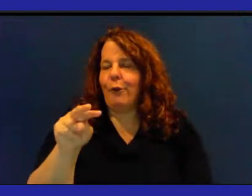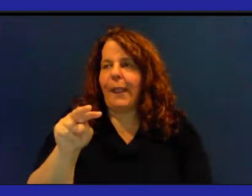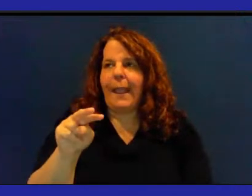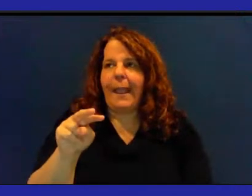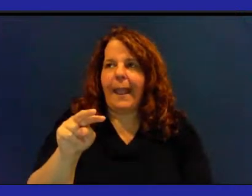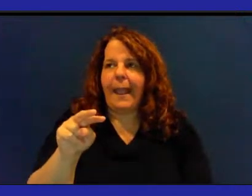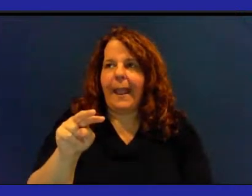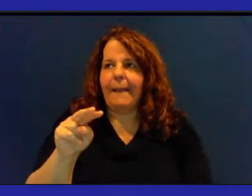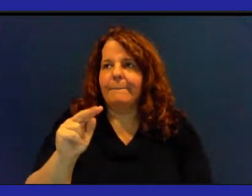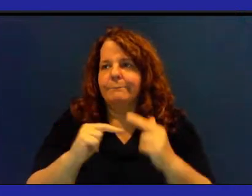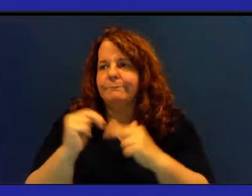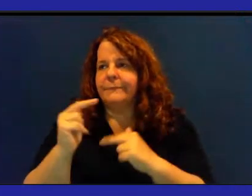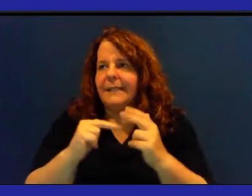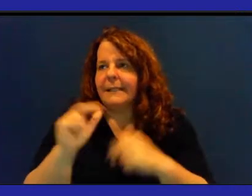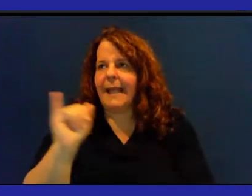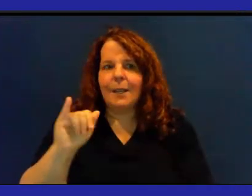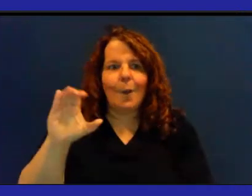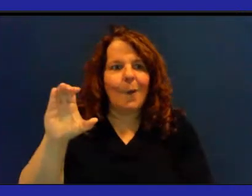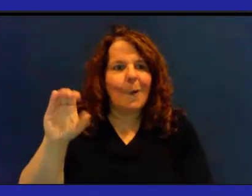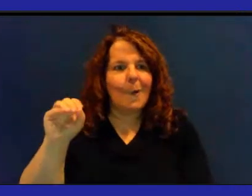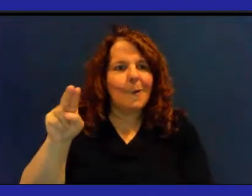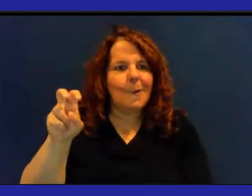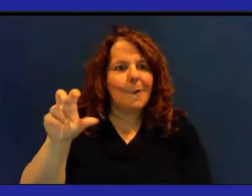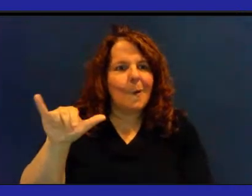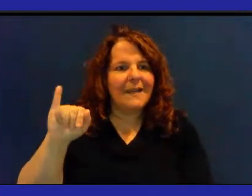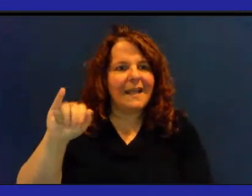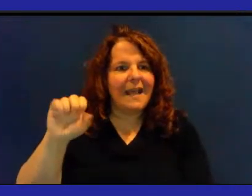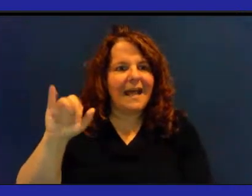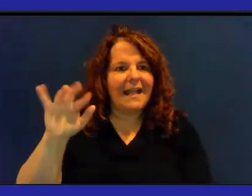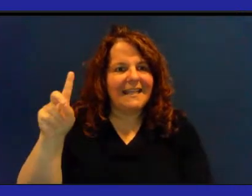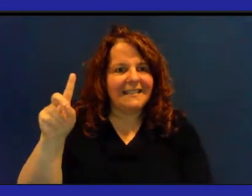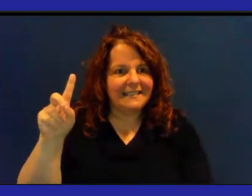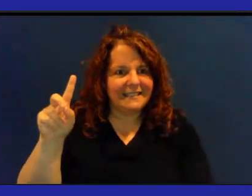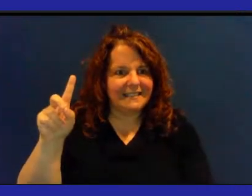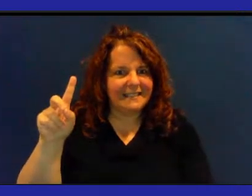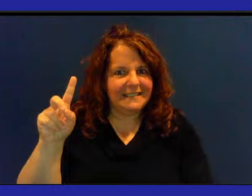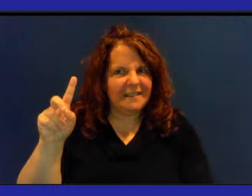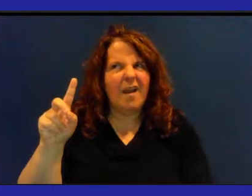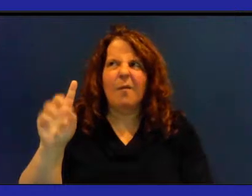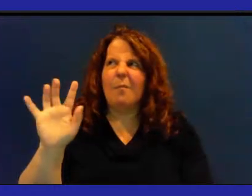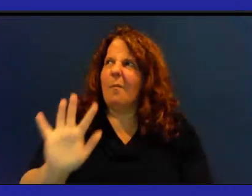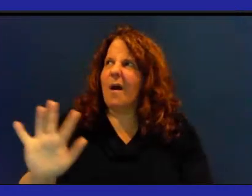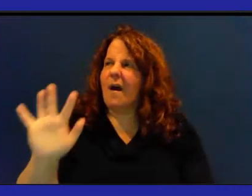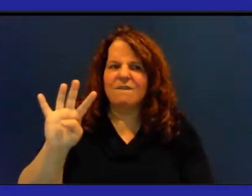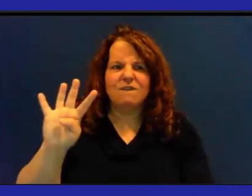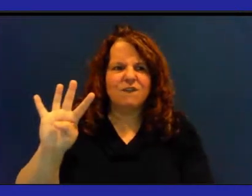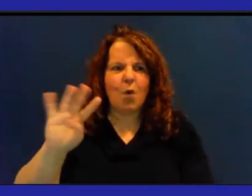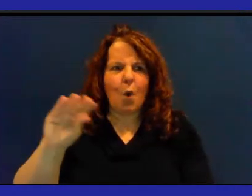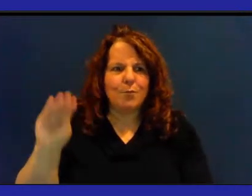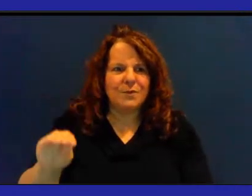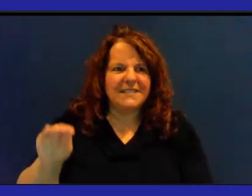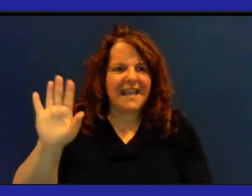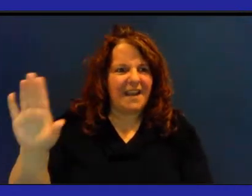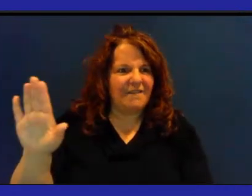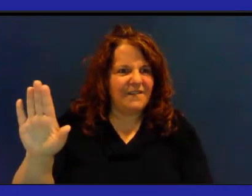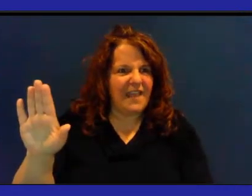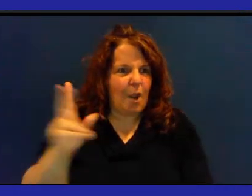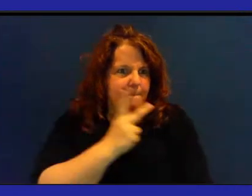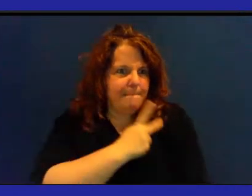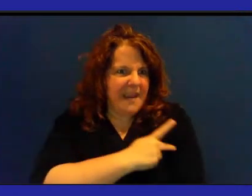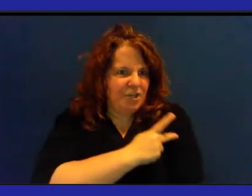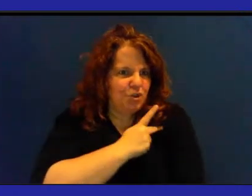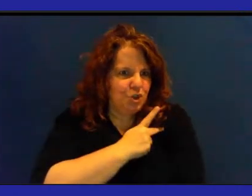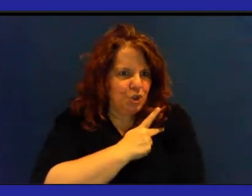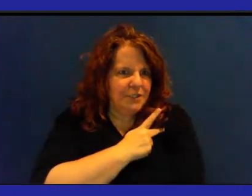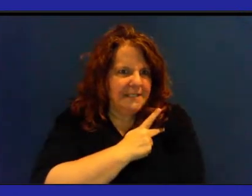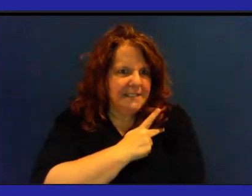facility like Coney Island, where about 4% of their patients, maternity